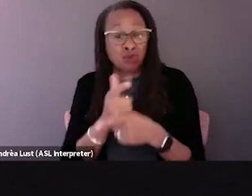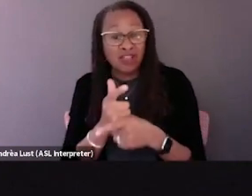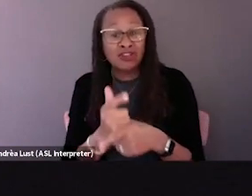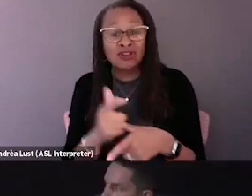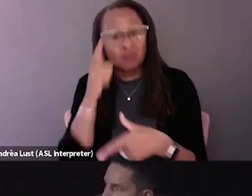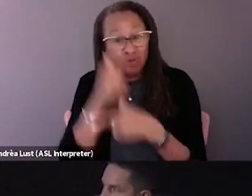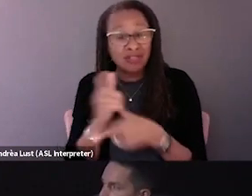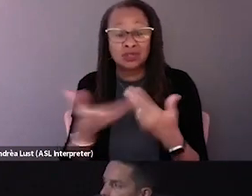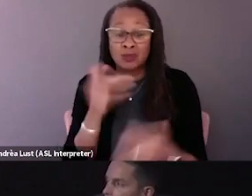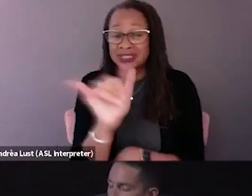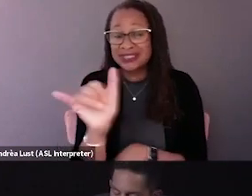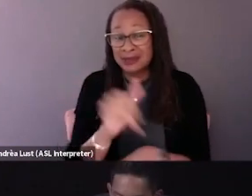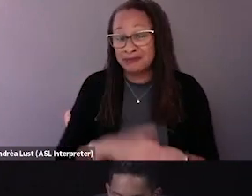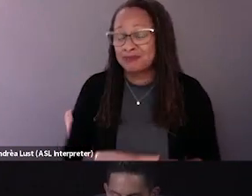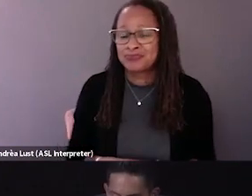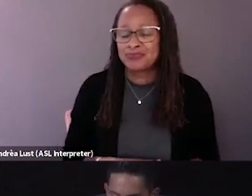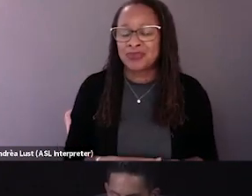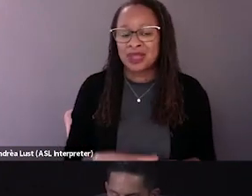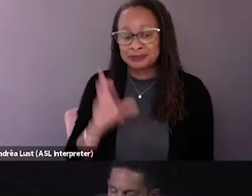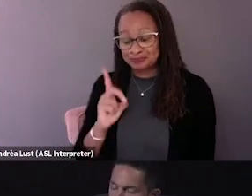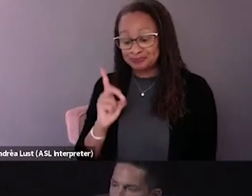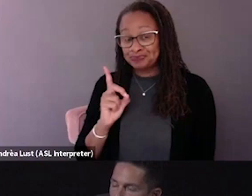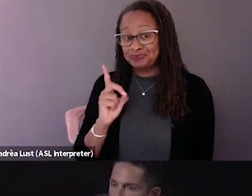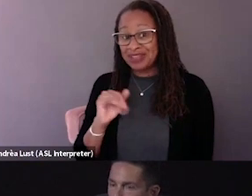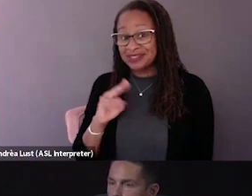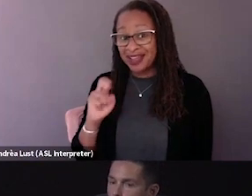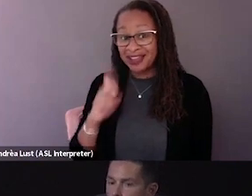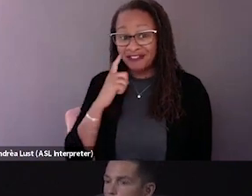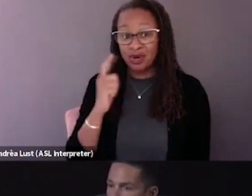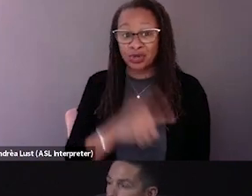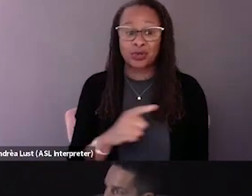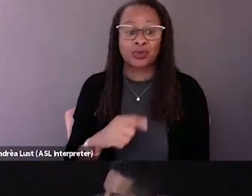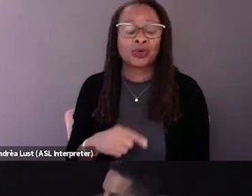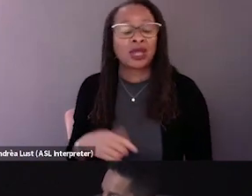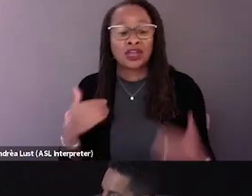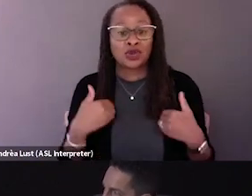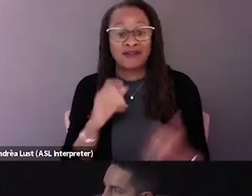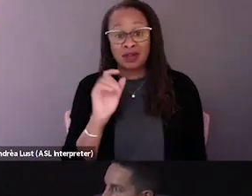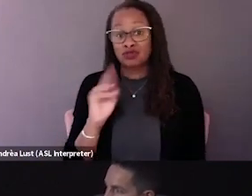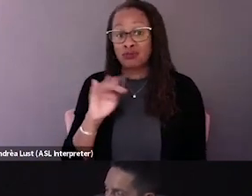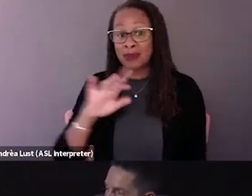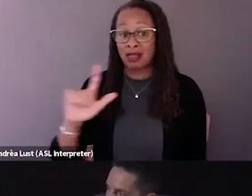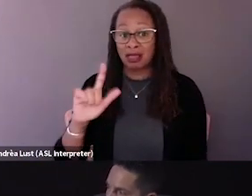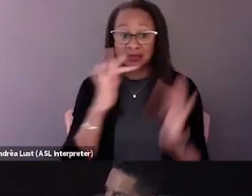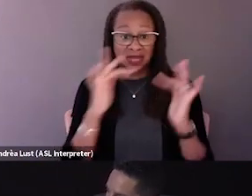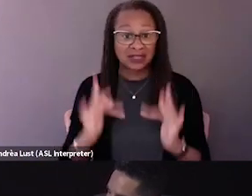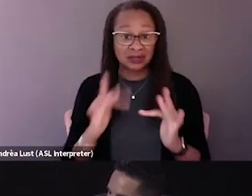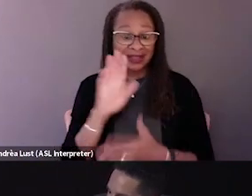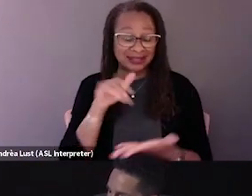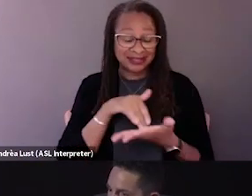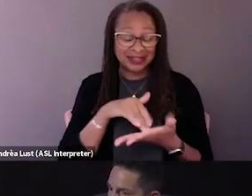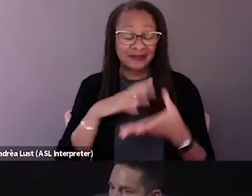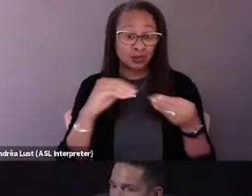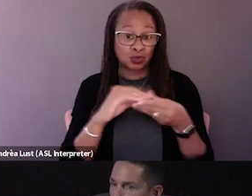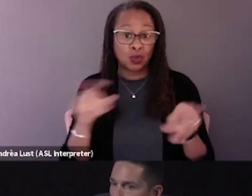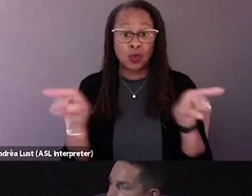traits as well. And Diane, to you, obviously you have the criminal network, but at the heart of this story